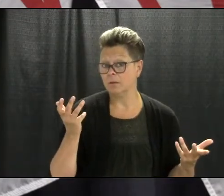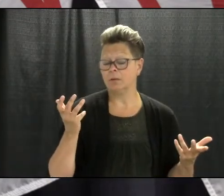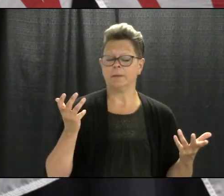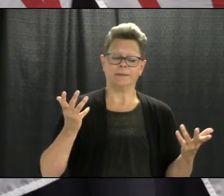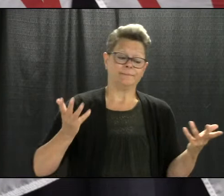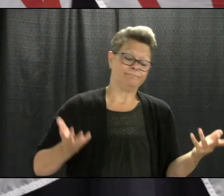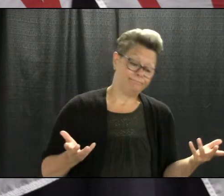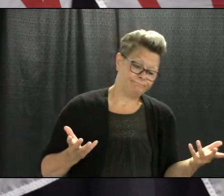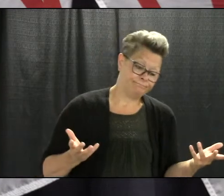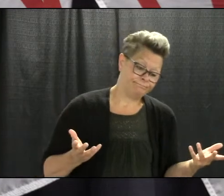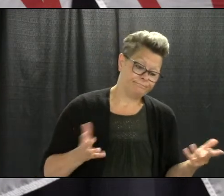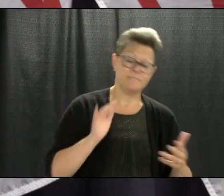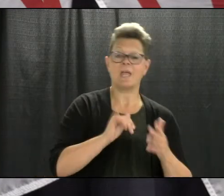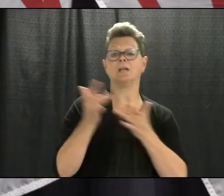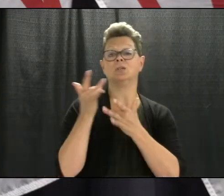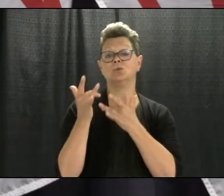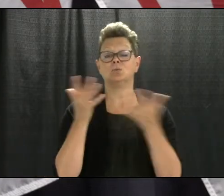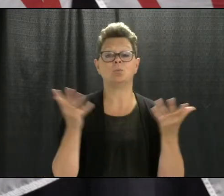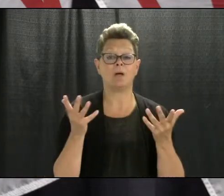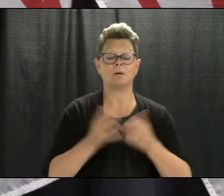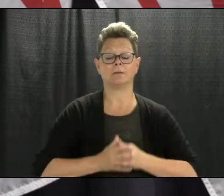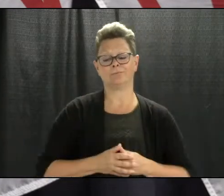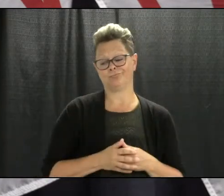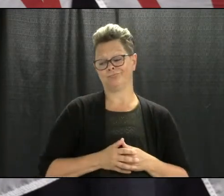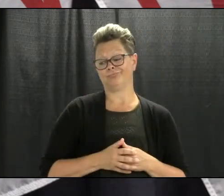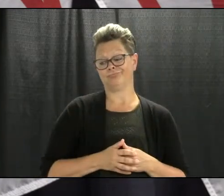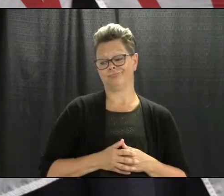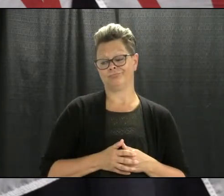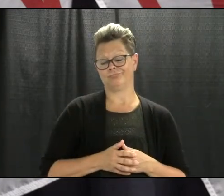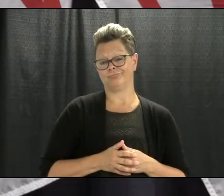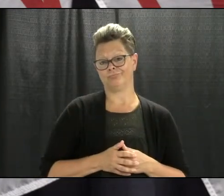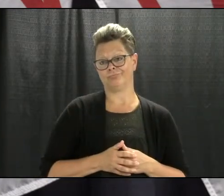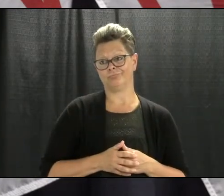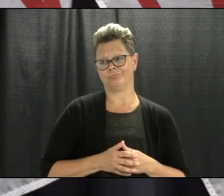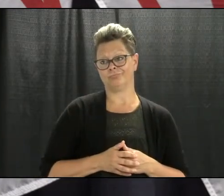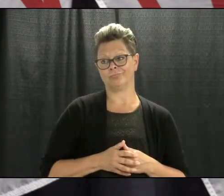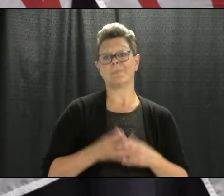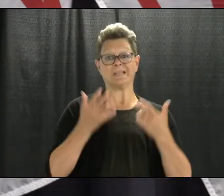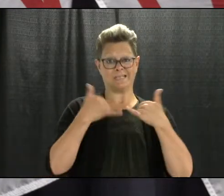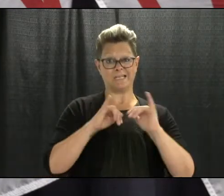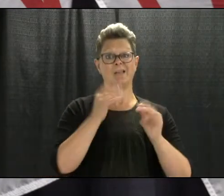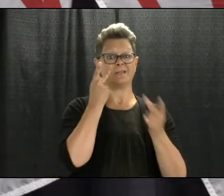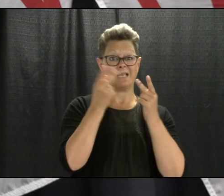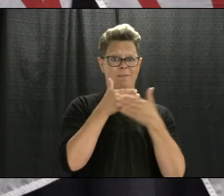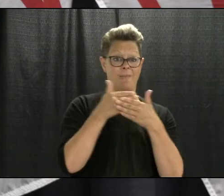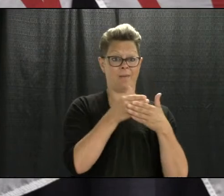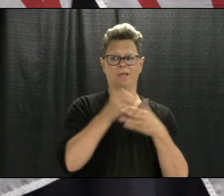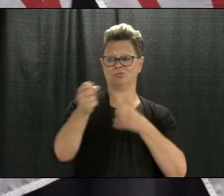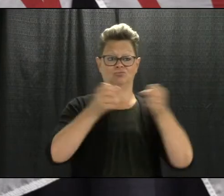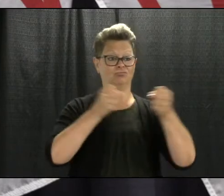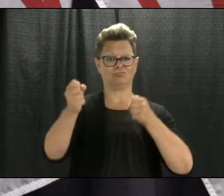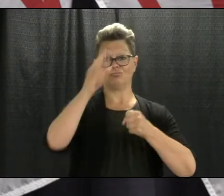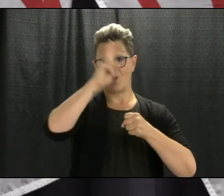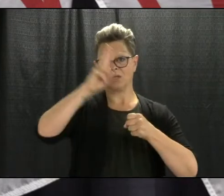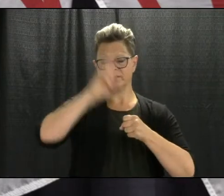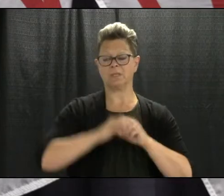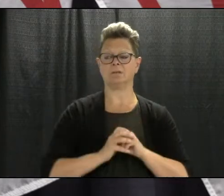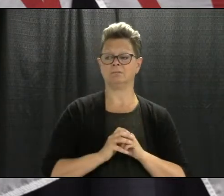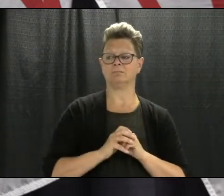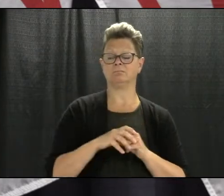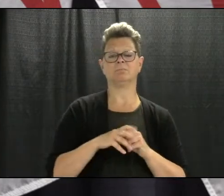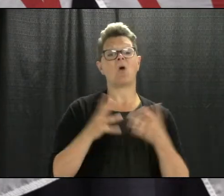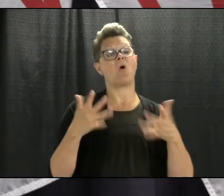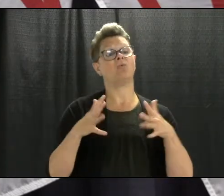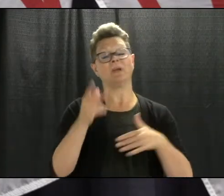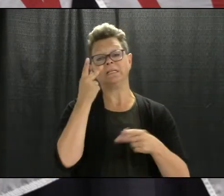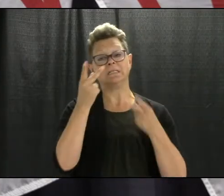for me, the issue would be that we still have seen hospitalizations and we've seen severe illness. We also have